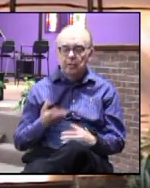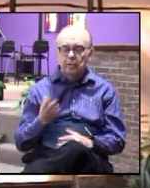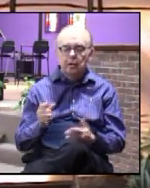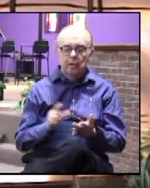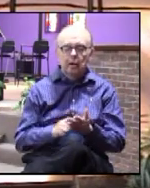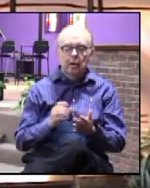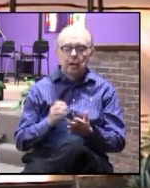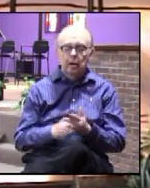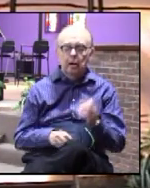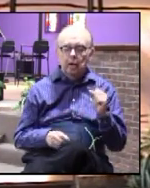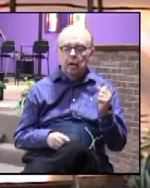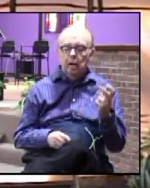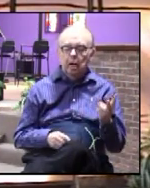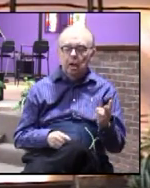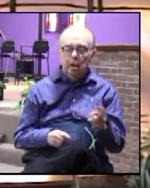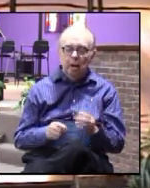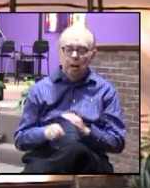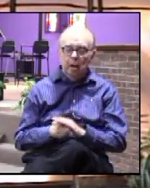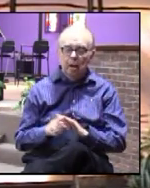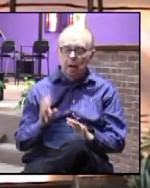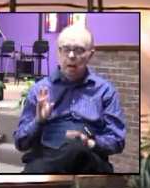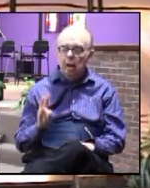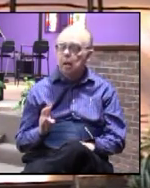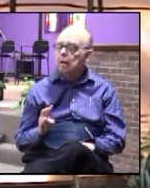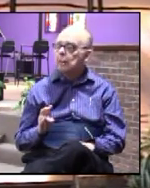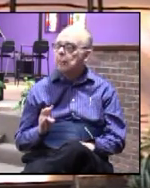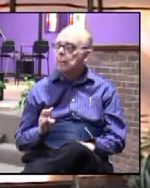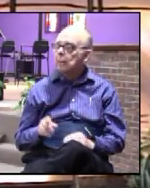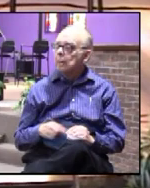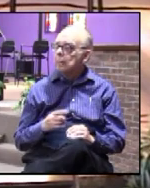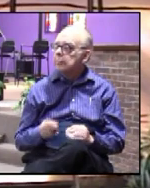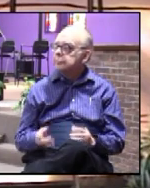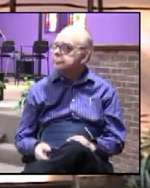12, 1 through 7, this part is about where